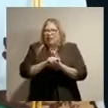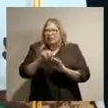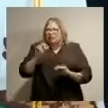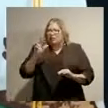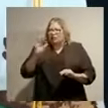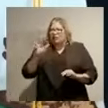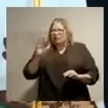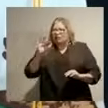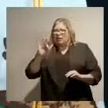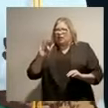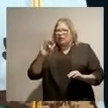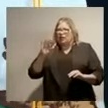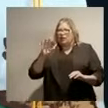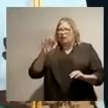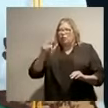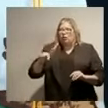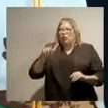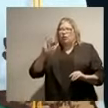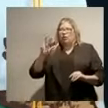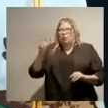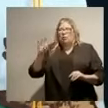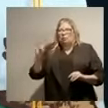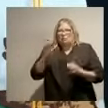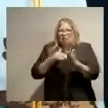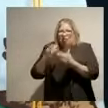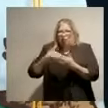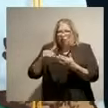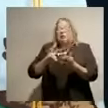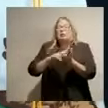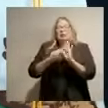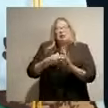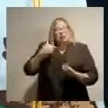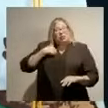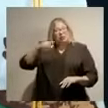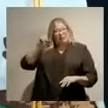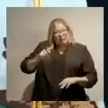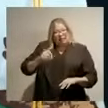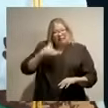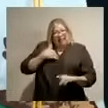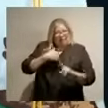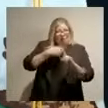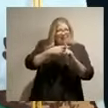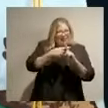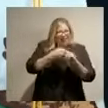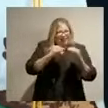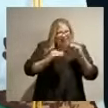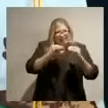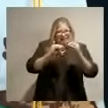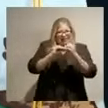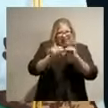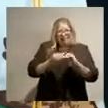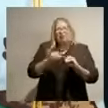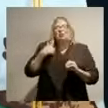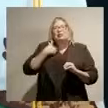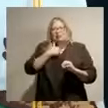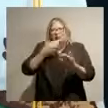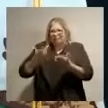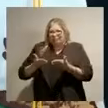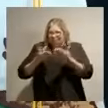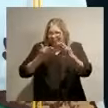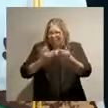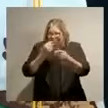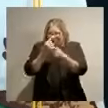so that meant, and we are required to have a positive balance there when we are presenting and acting a budget. And